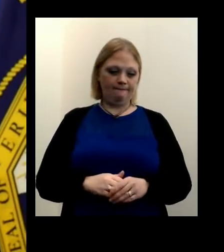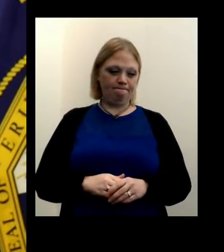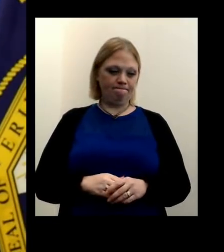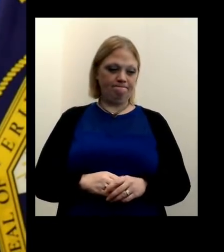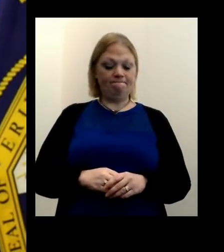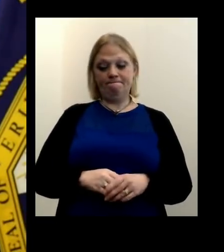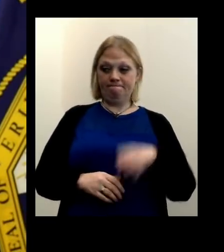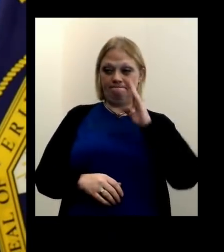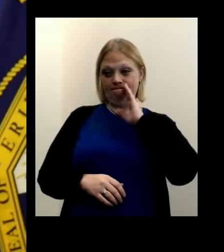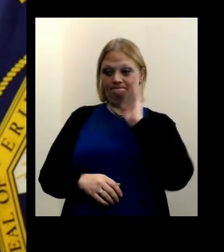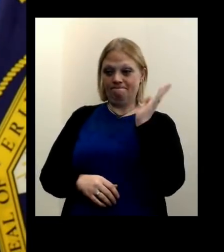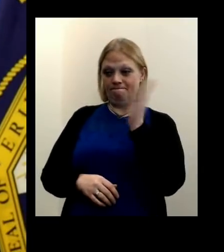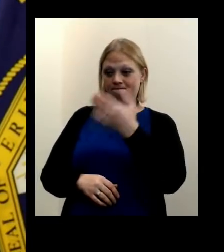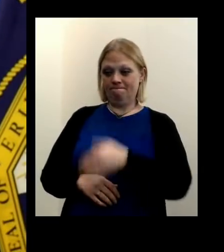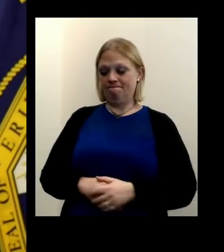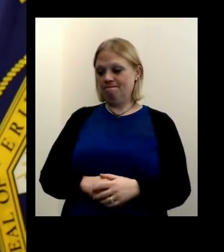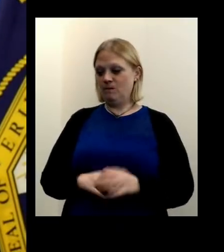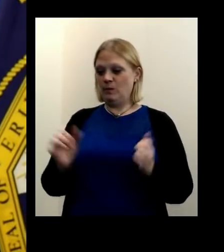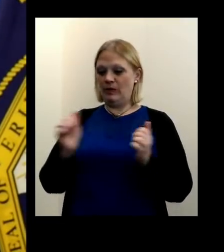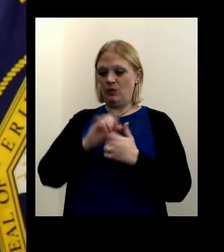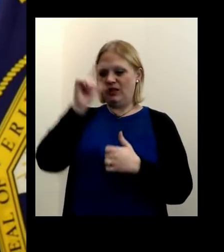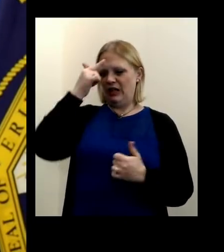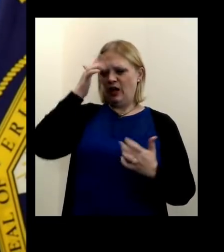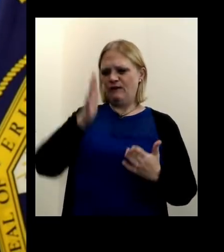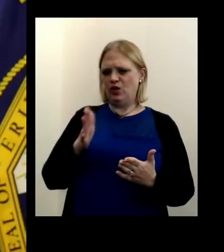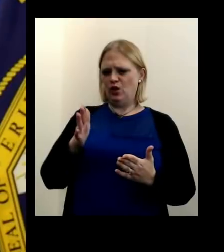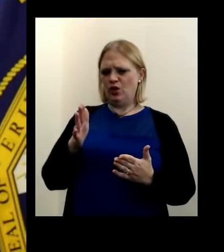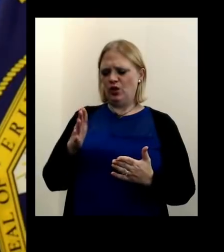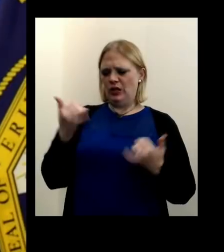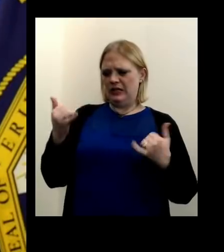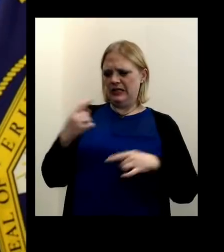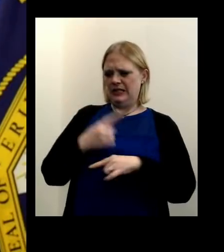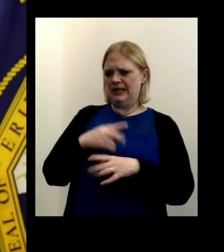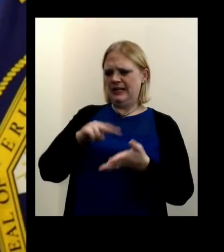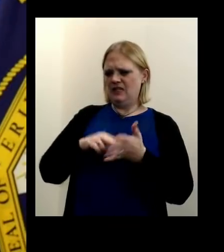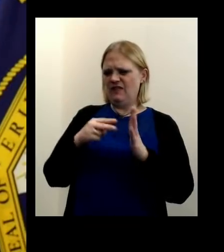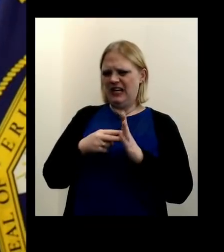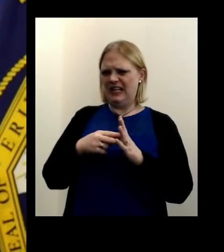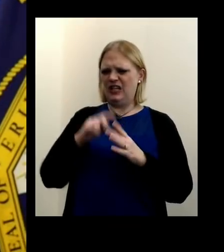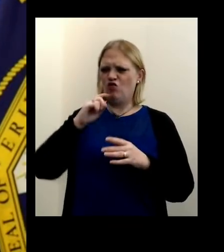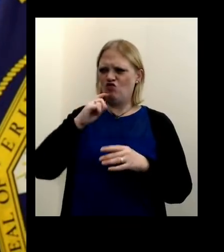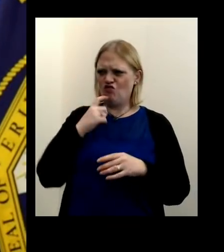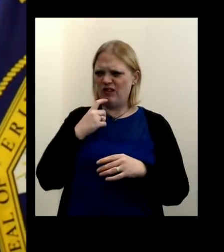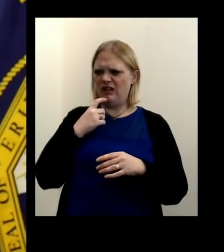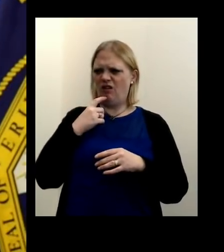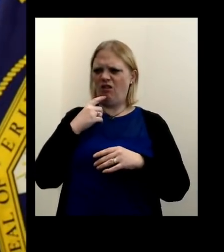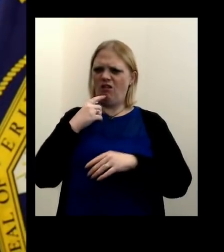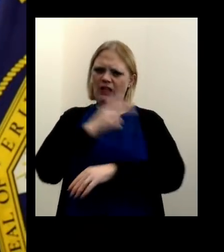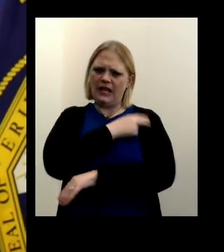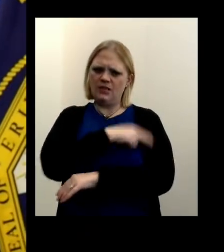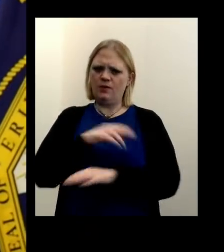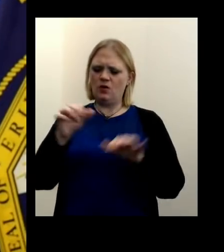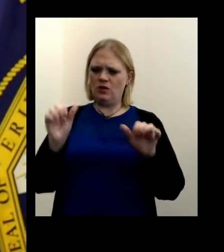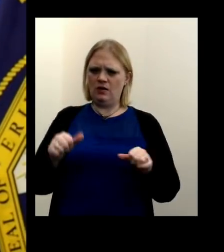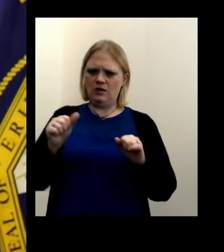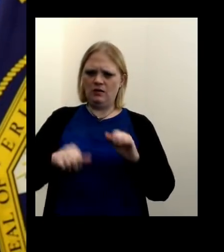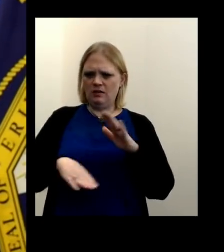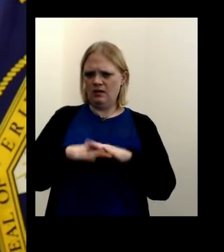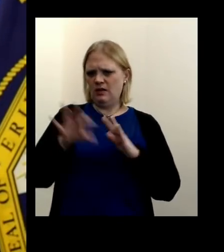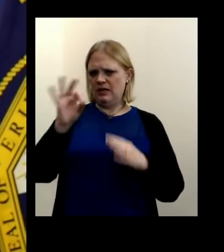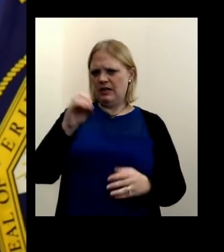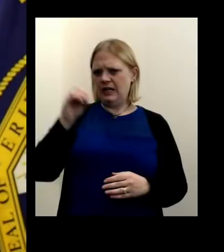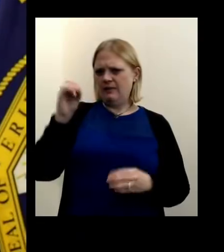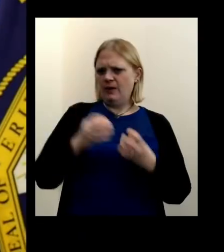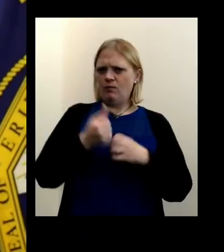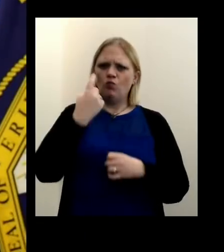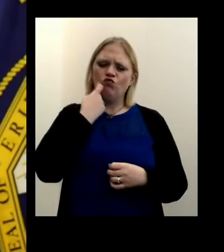Hey, Mark. With the governor earlier today defining critical hospital capacity as 90%, and if the most recent numbers